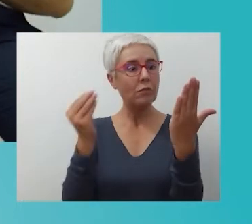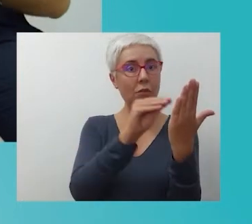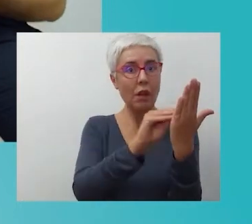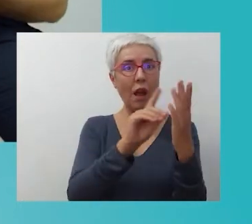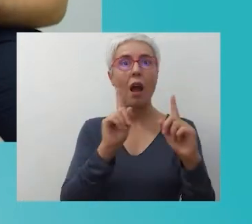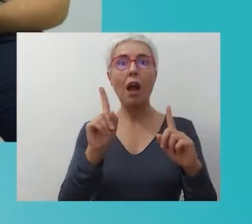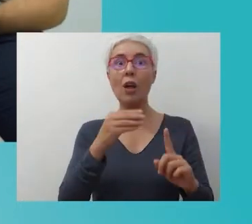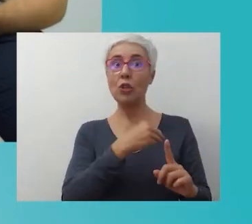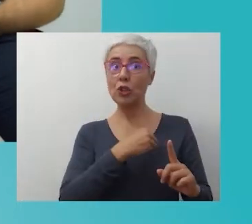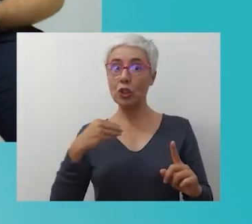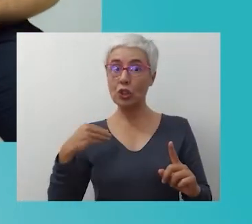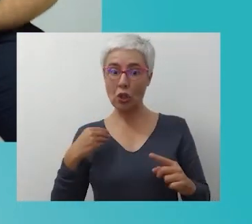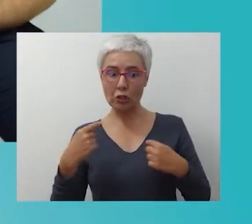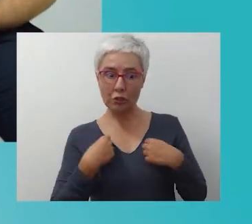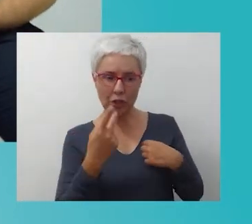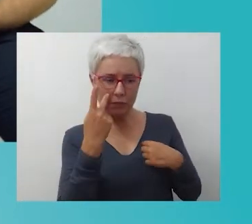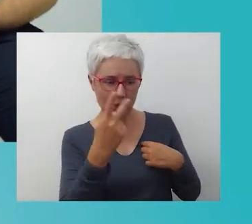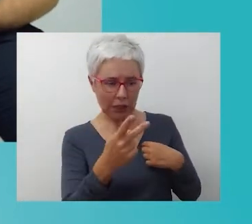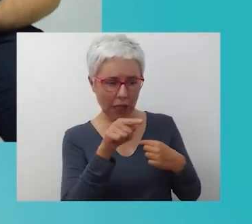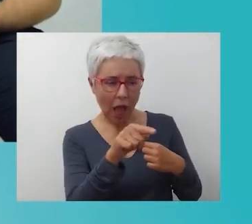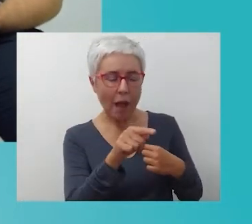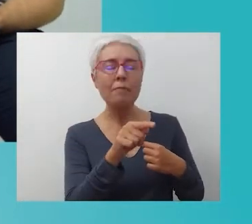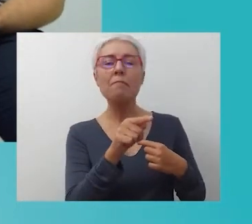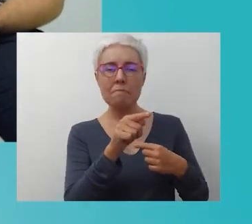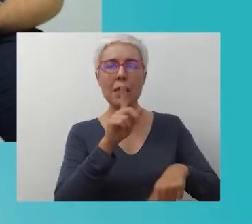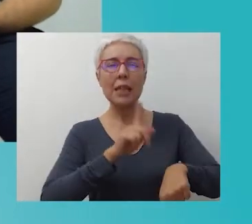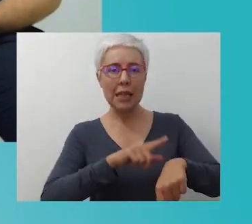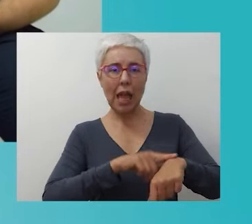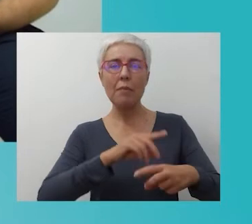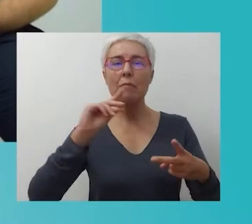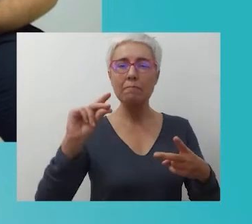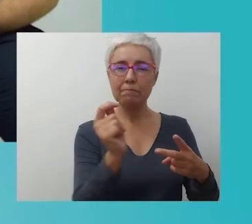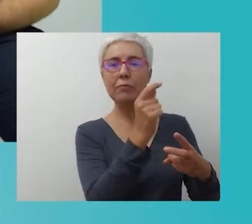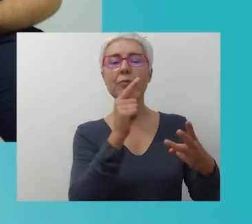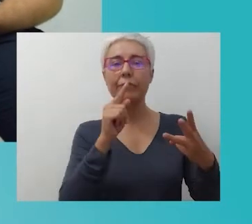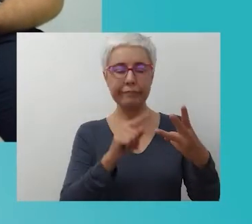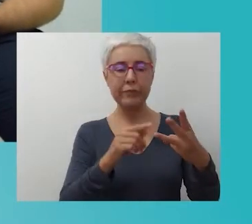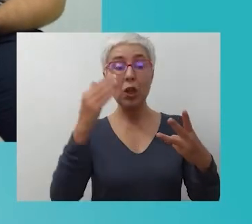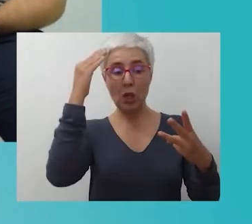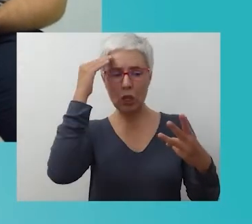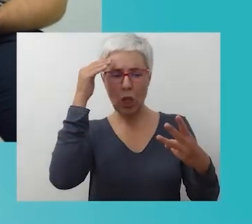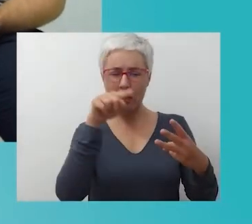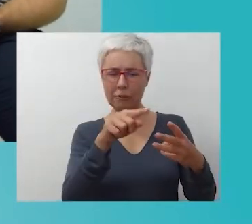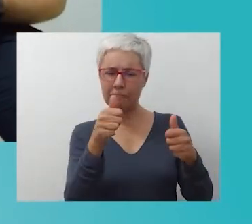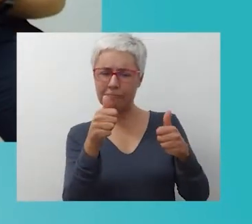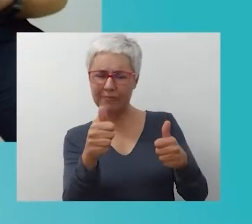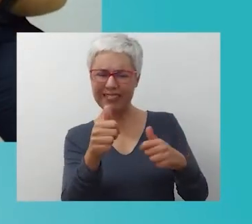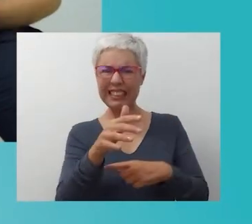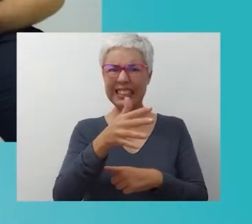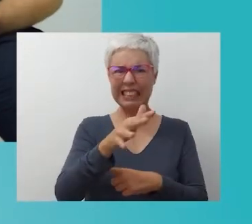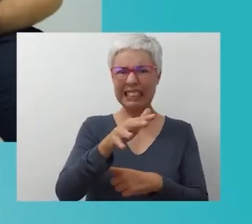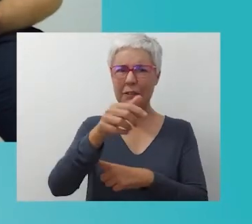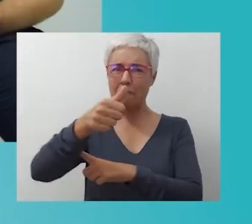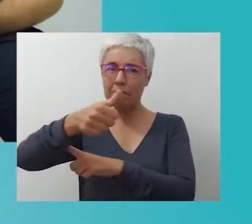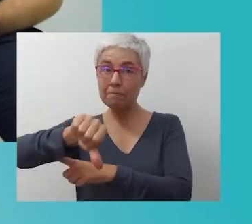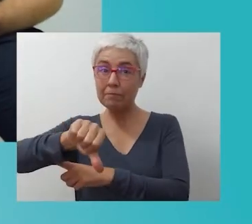as the improvement of the correct diagnosis rate, a faster and zero variability triage, or even an early